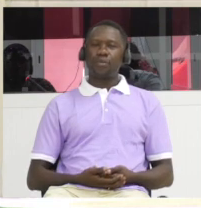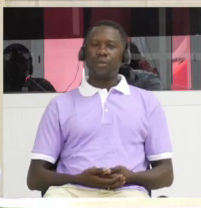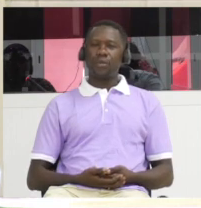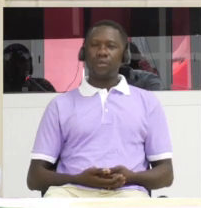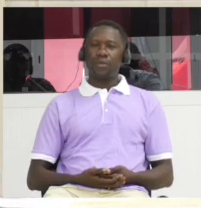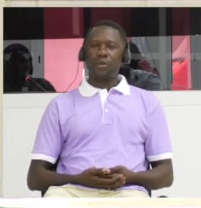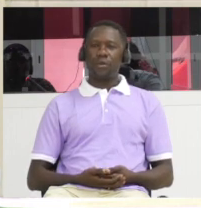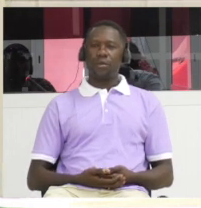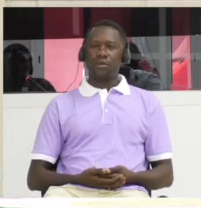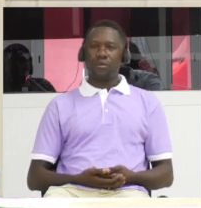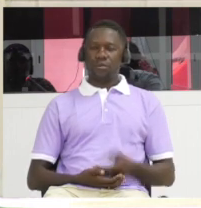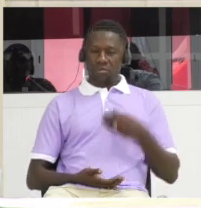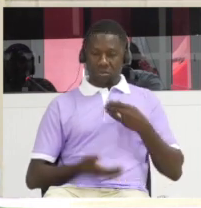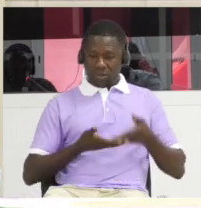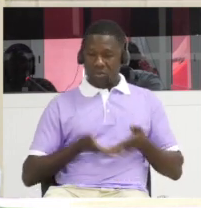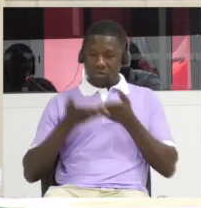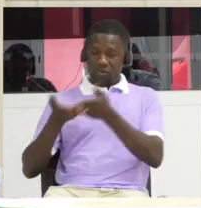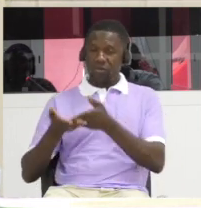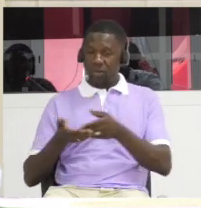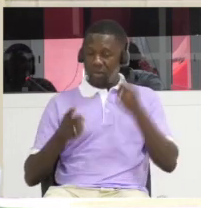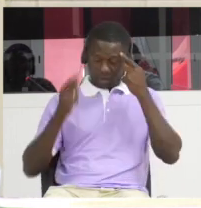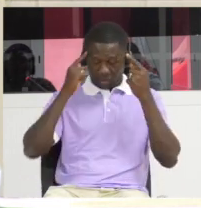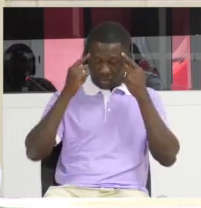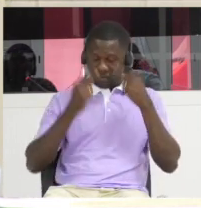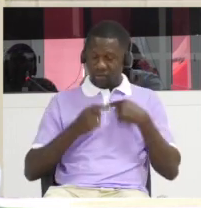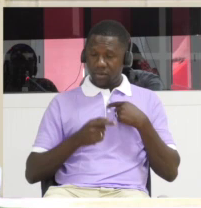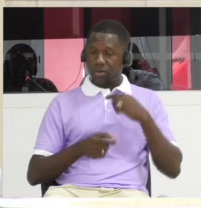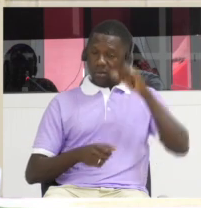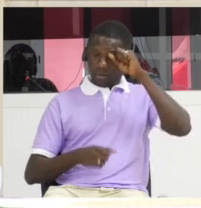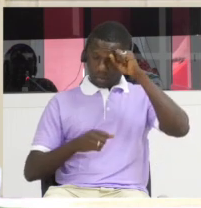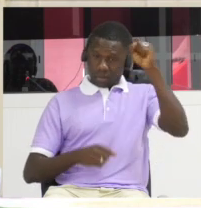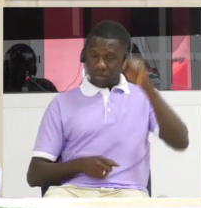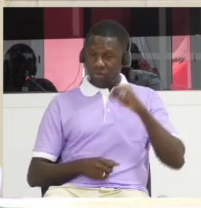Oh, I conveyed the decision of the president to appoint him